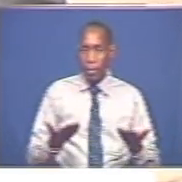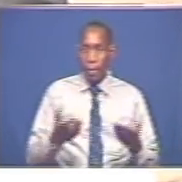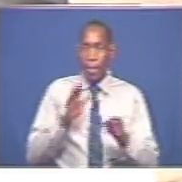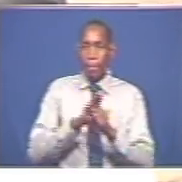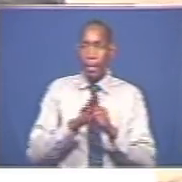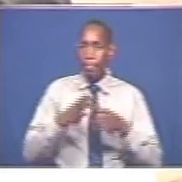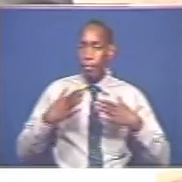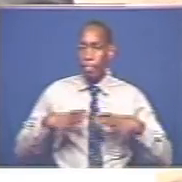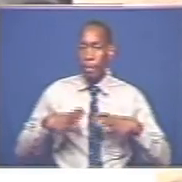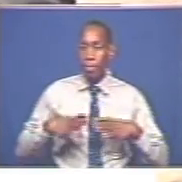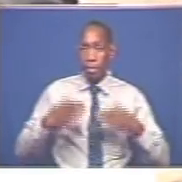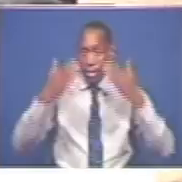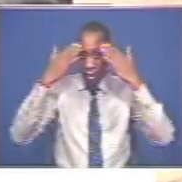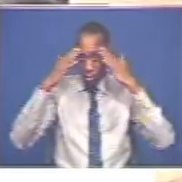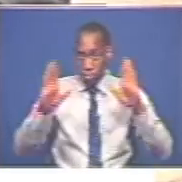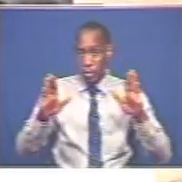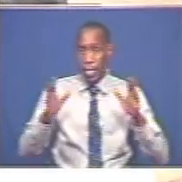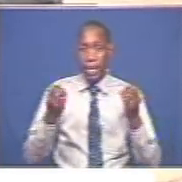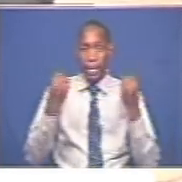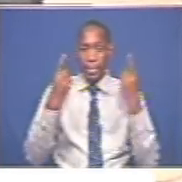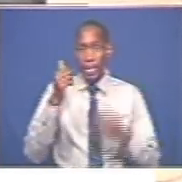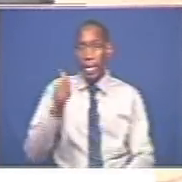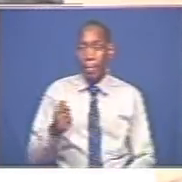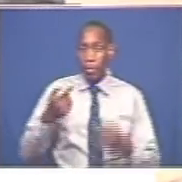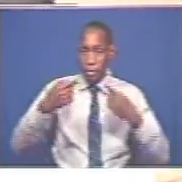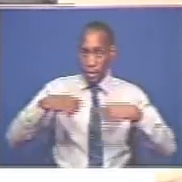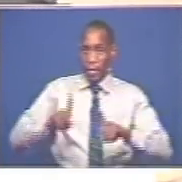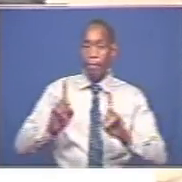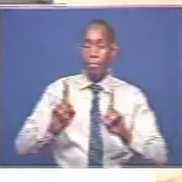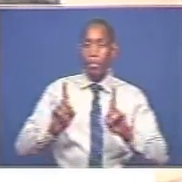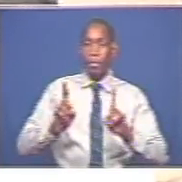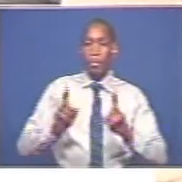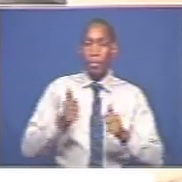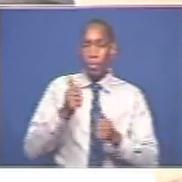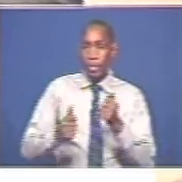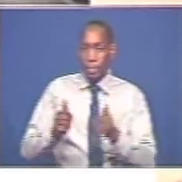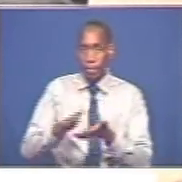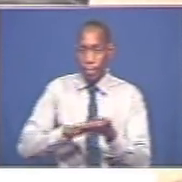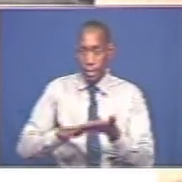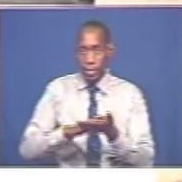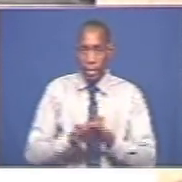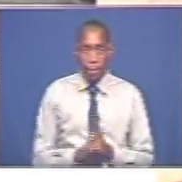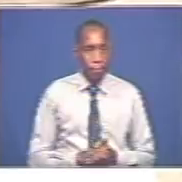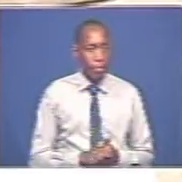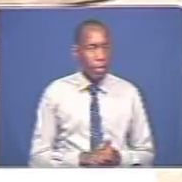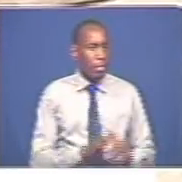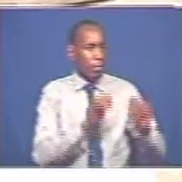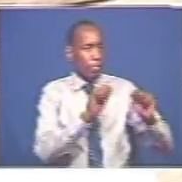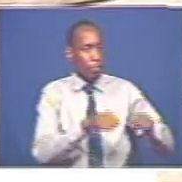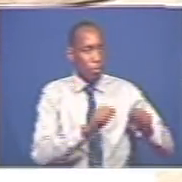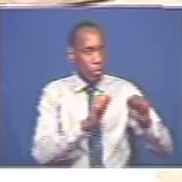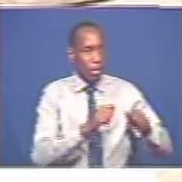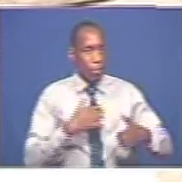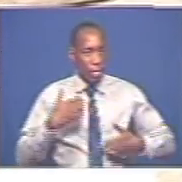people do not understand themselves, which is a basic. Is it possible that your temperament